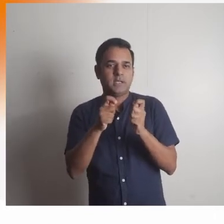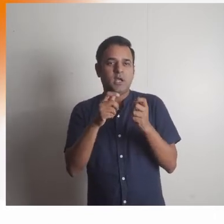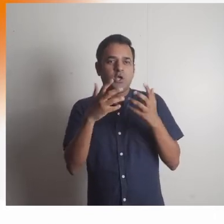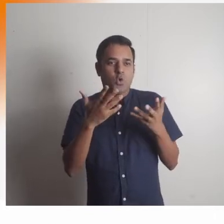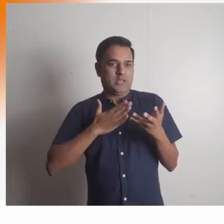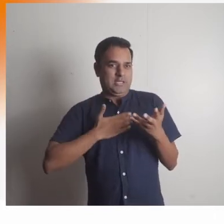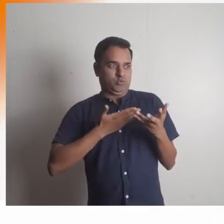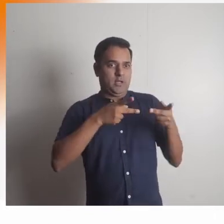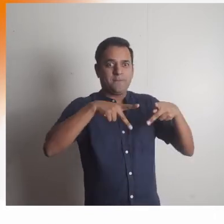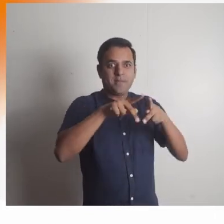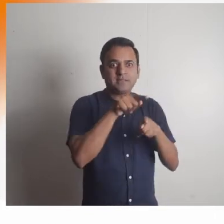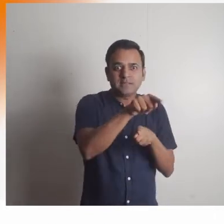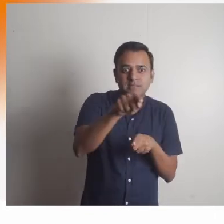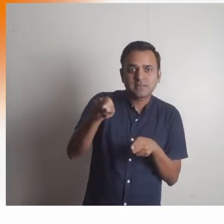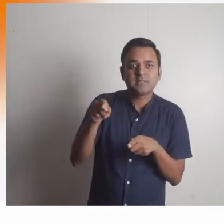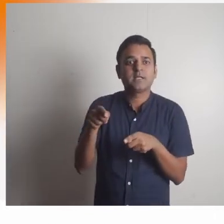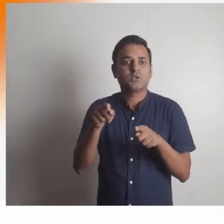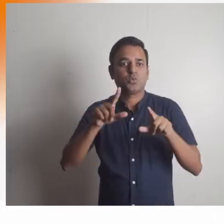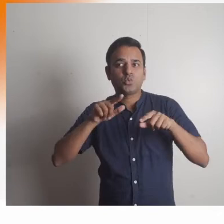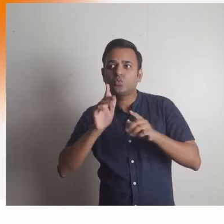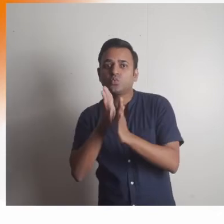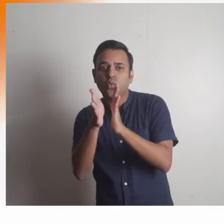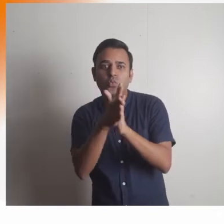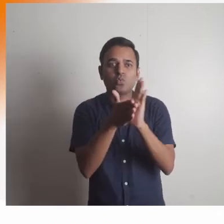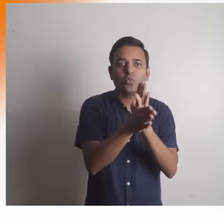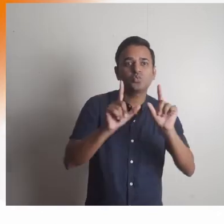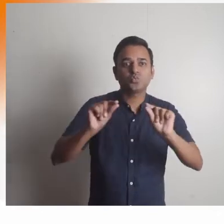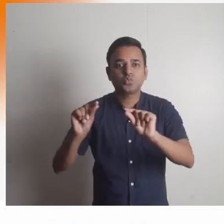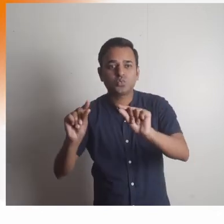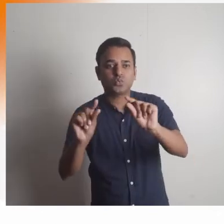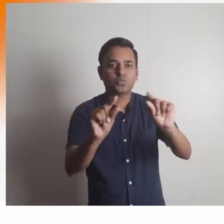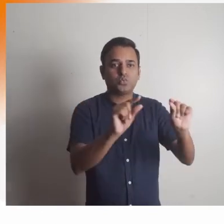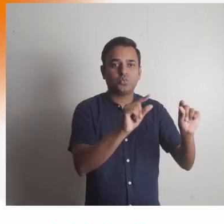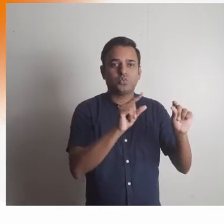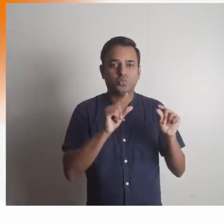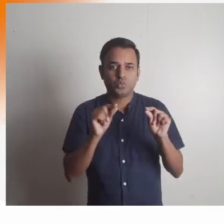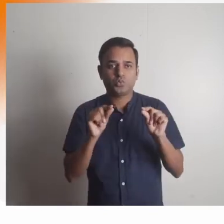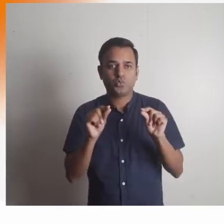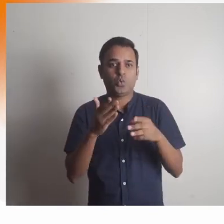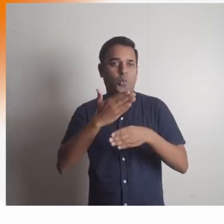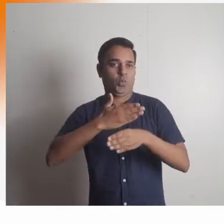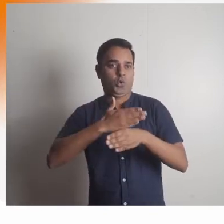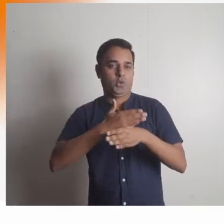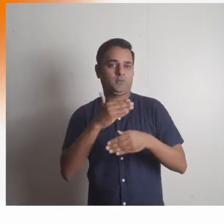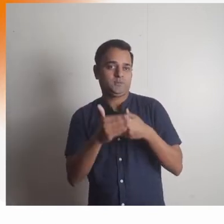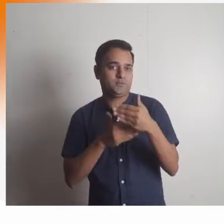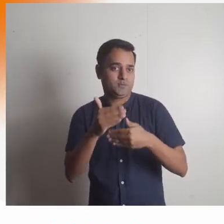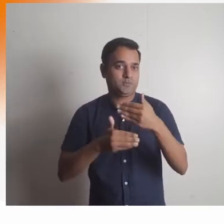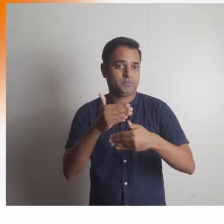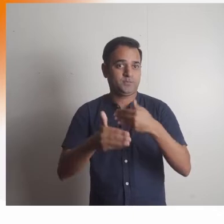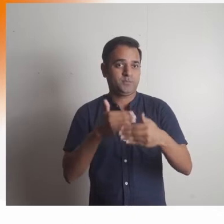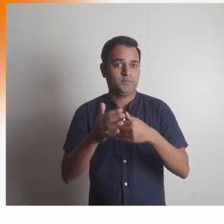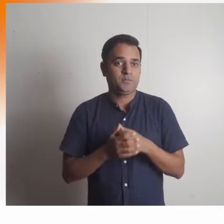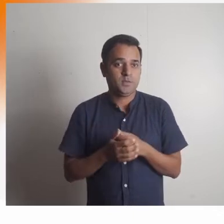later. But in terms of praxis, one of the really important things about the praxis idea is about action and reflection